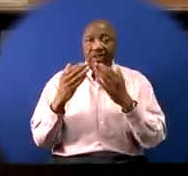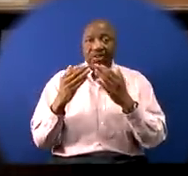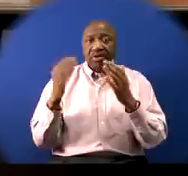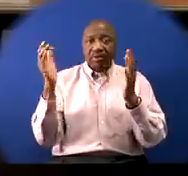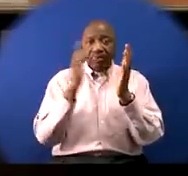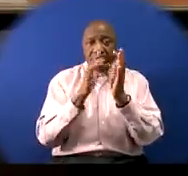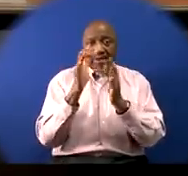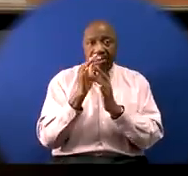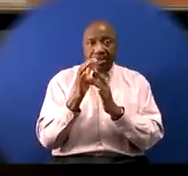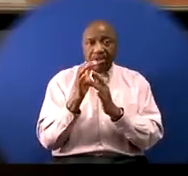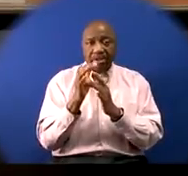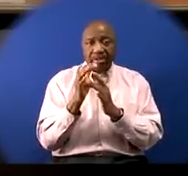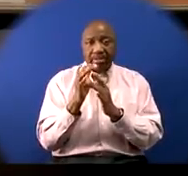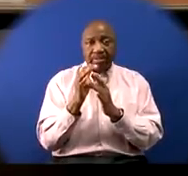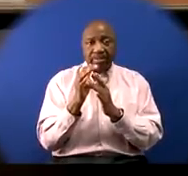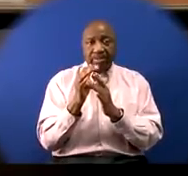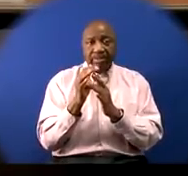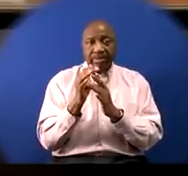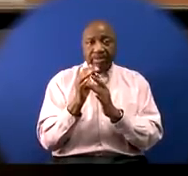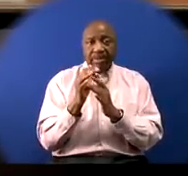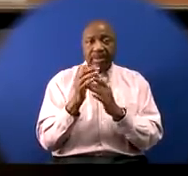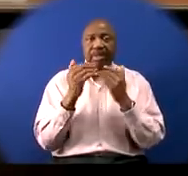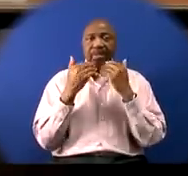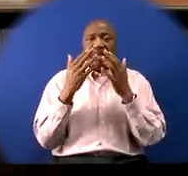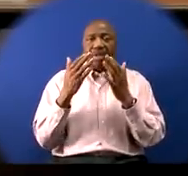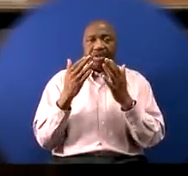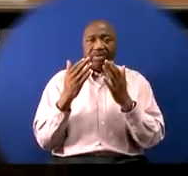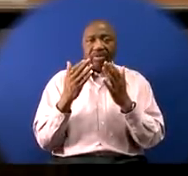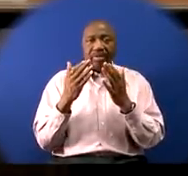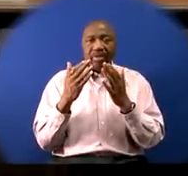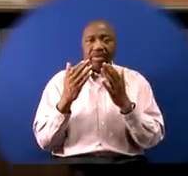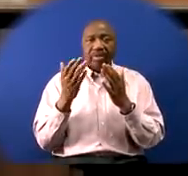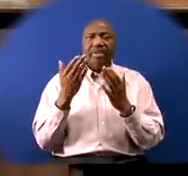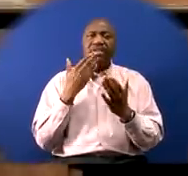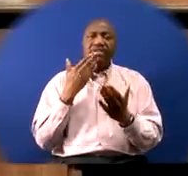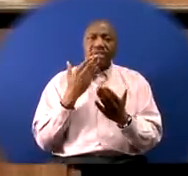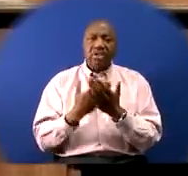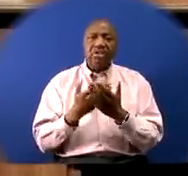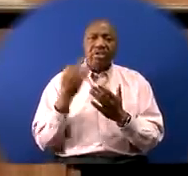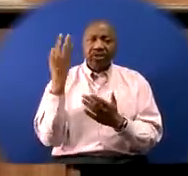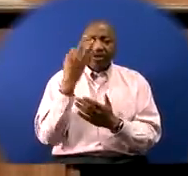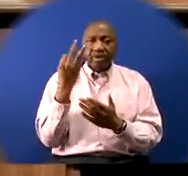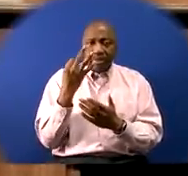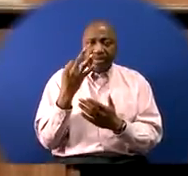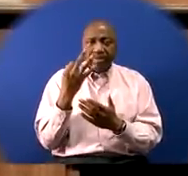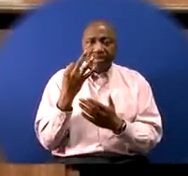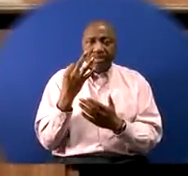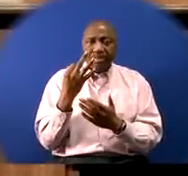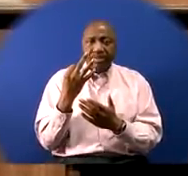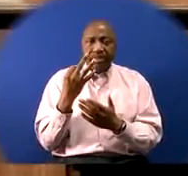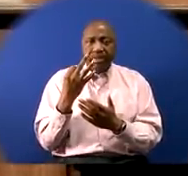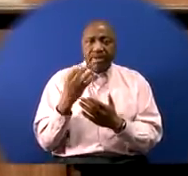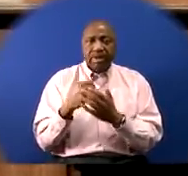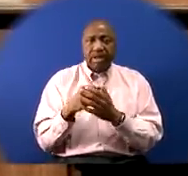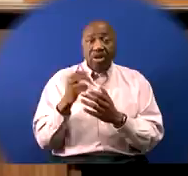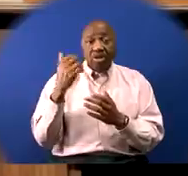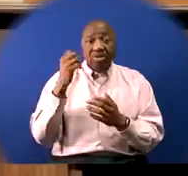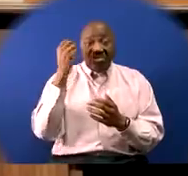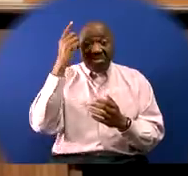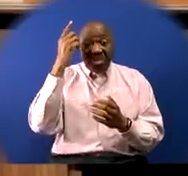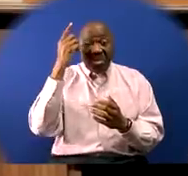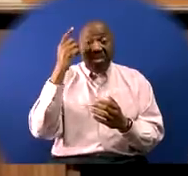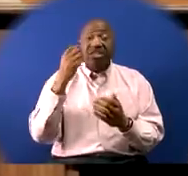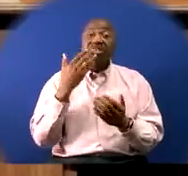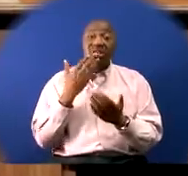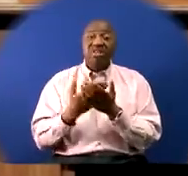Jesus. We thank you for this Good Friday. Father God, we recognize it as a